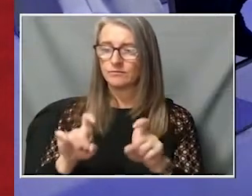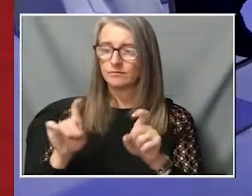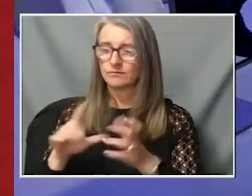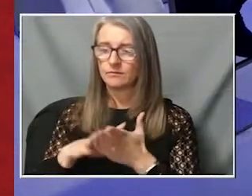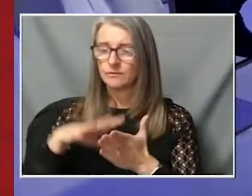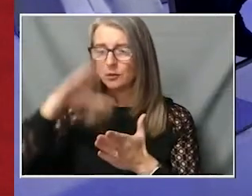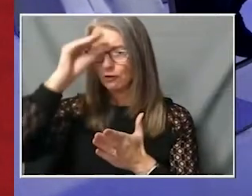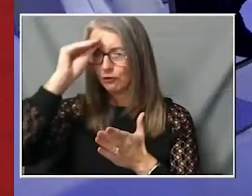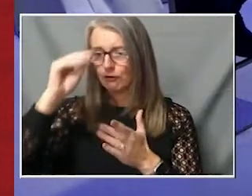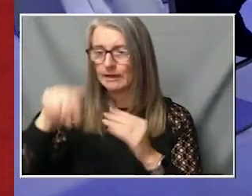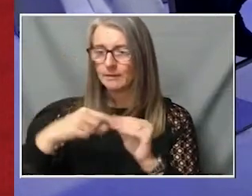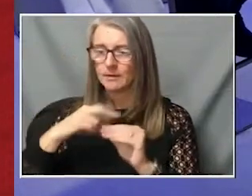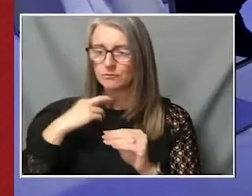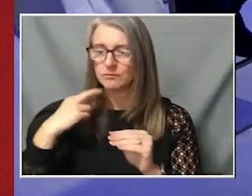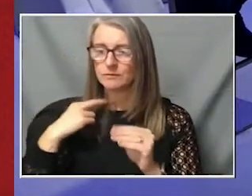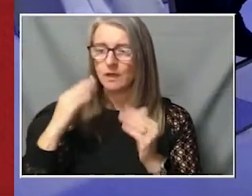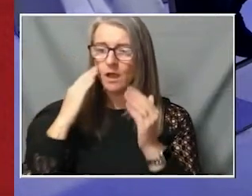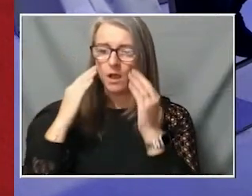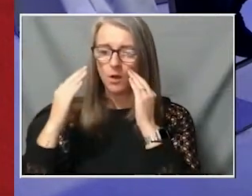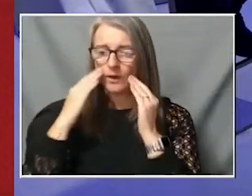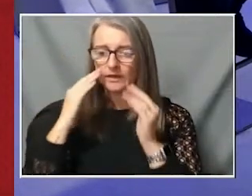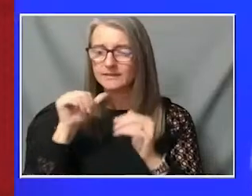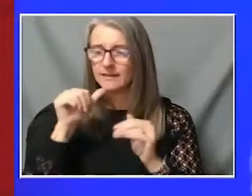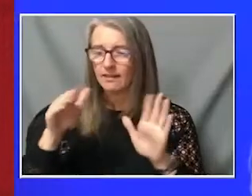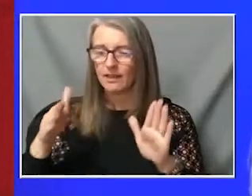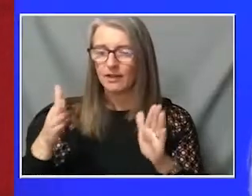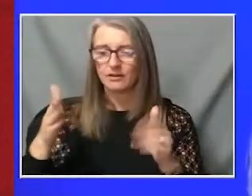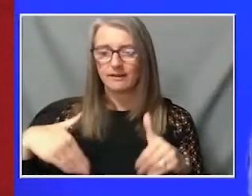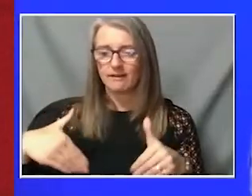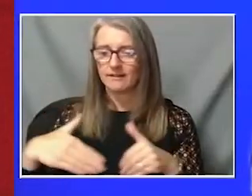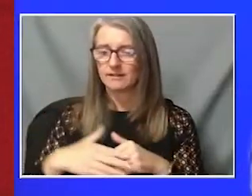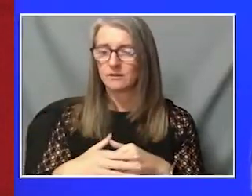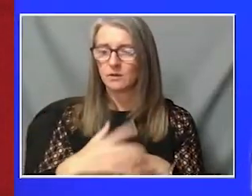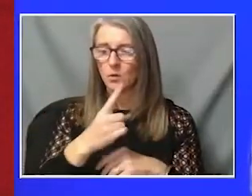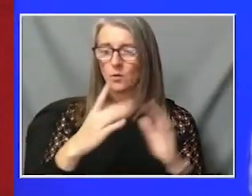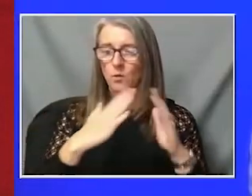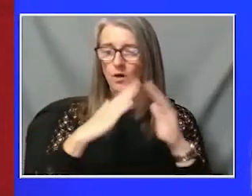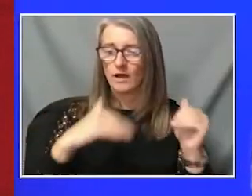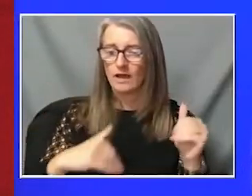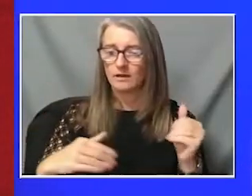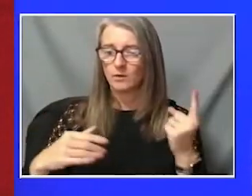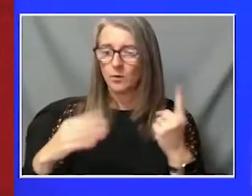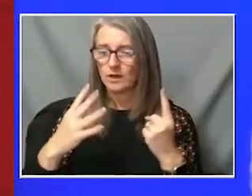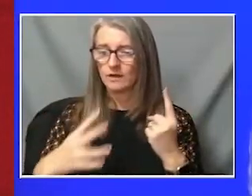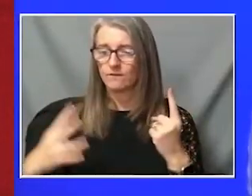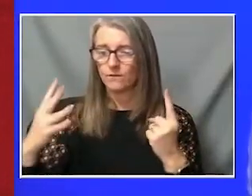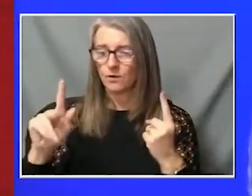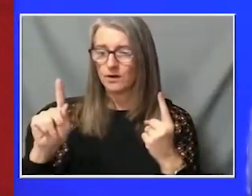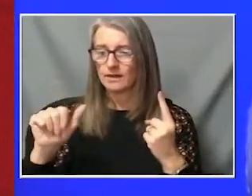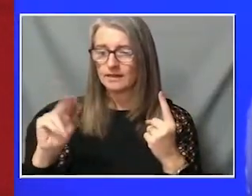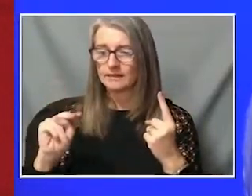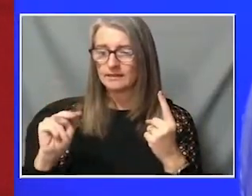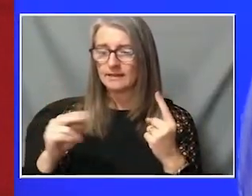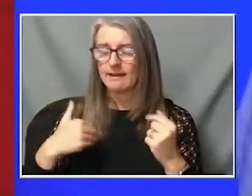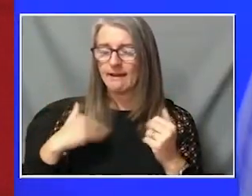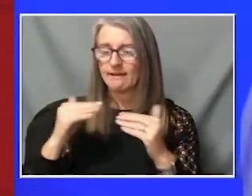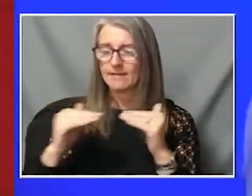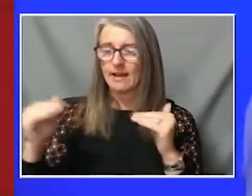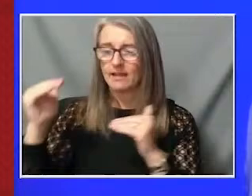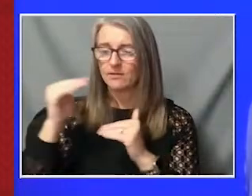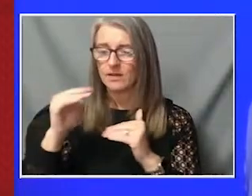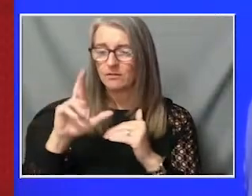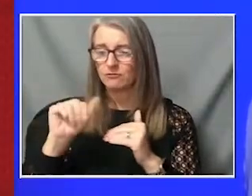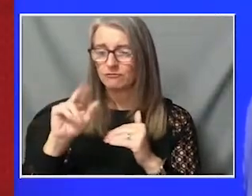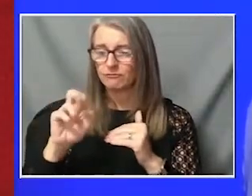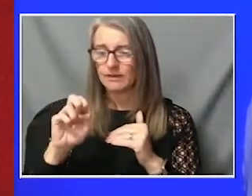the risks? Awareness is not there yet. Okay. If, in fact, 1 house in 4 in Kansas has elevated rate, and if 1 out